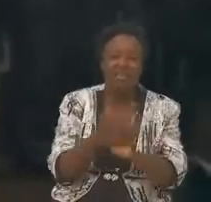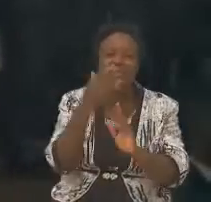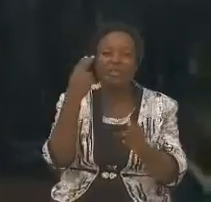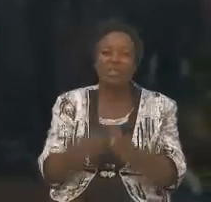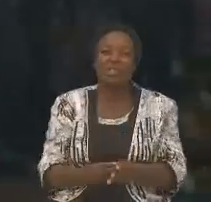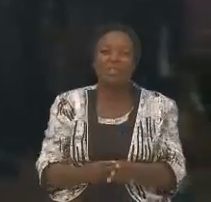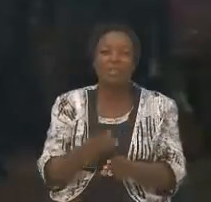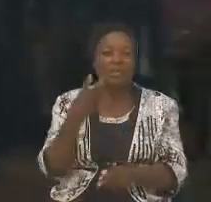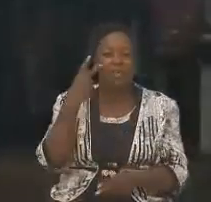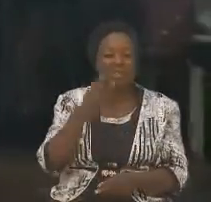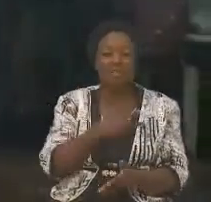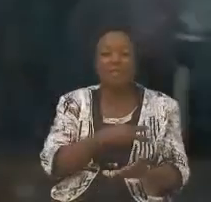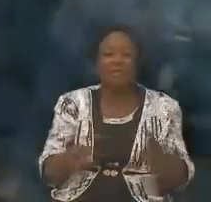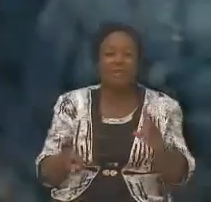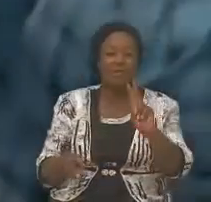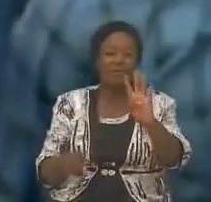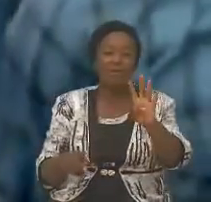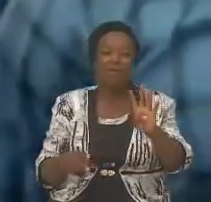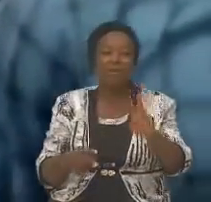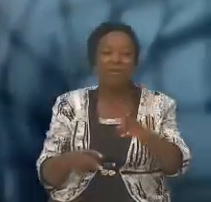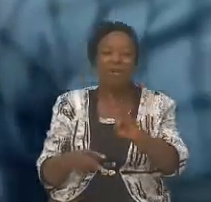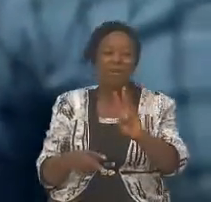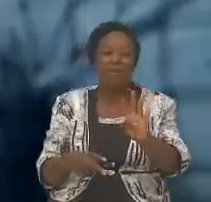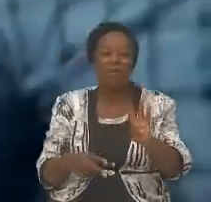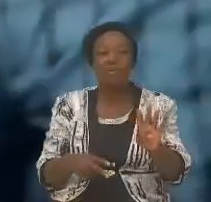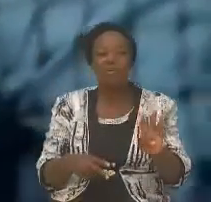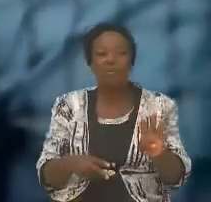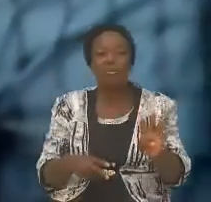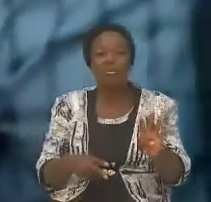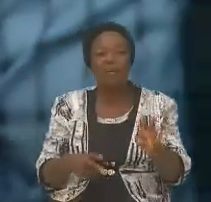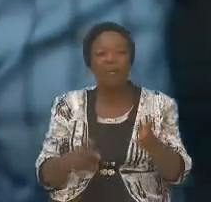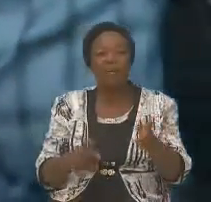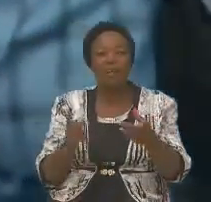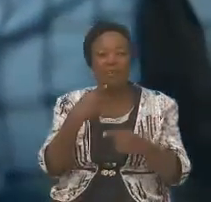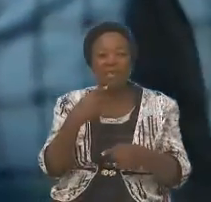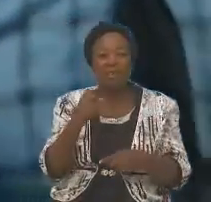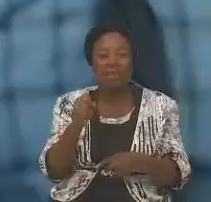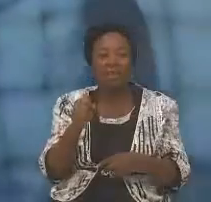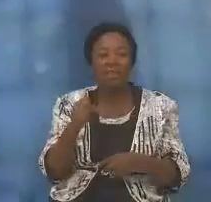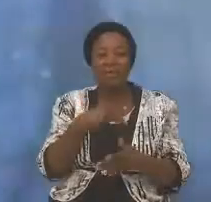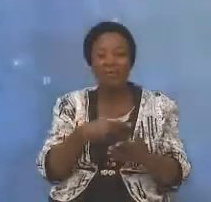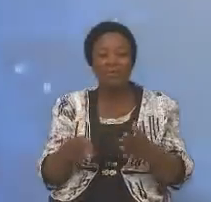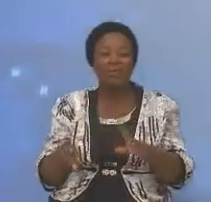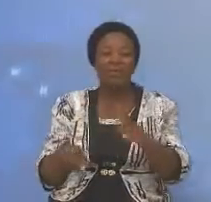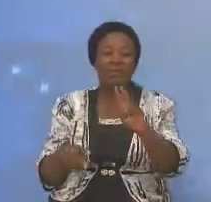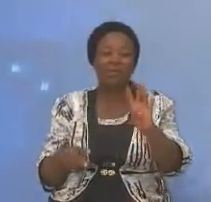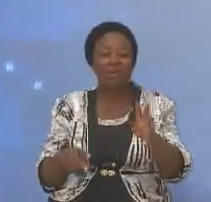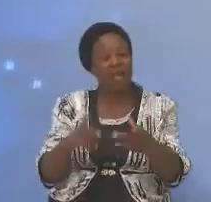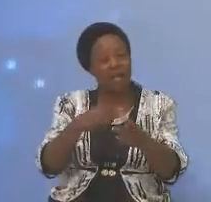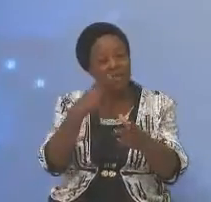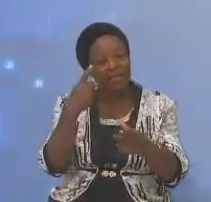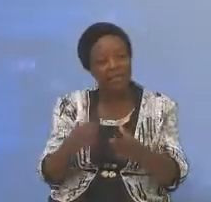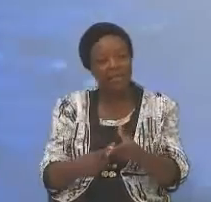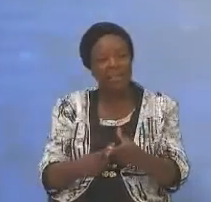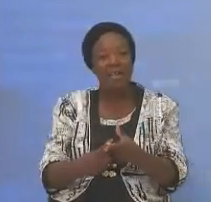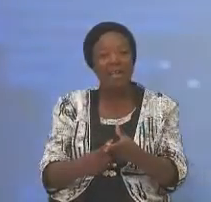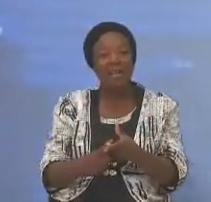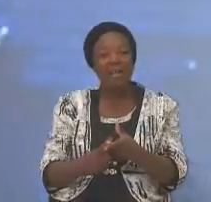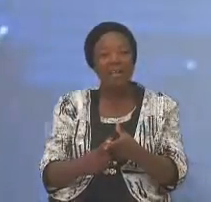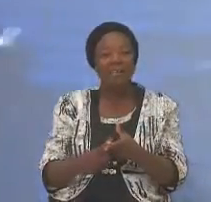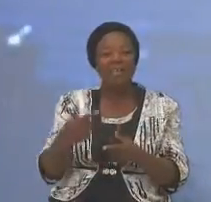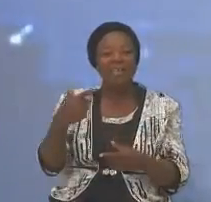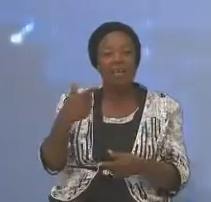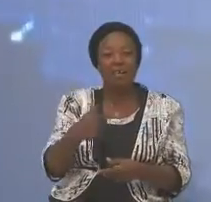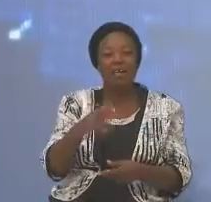Thou shalt not die. Now look at verse 24. In verse 24, look at what the Lord is saying. In verse